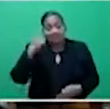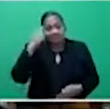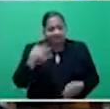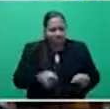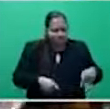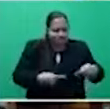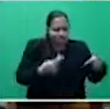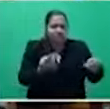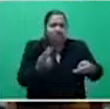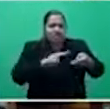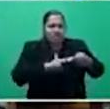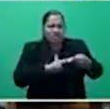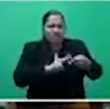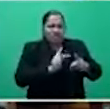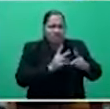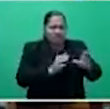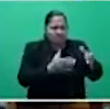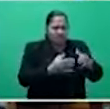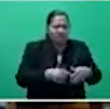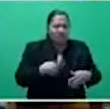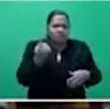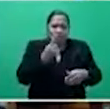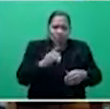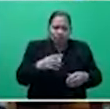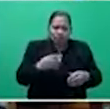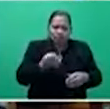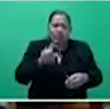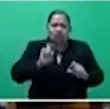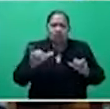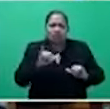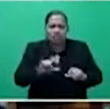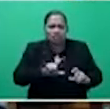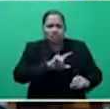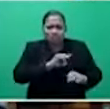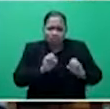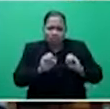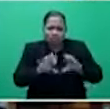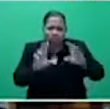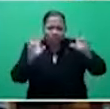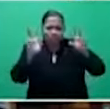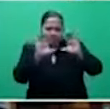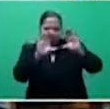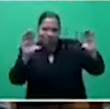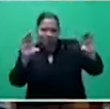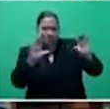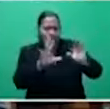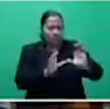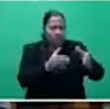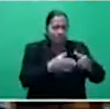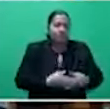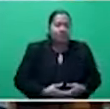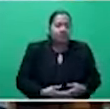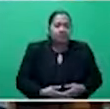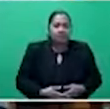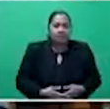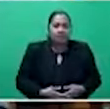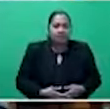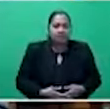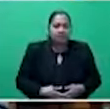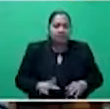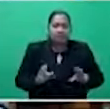party about who claimed what slogan at the moment. Mr. Speaker, sir, while FijiFirst introduced hundreds of policies, we've not seen any specifics from the opposition apart